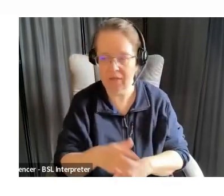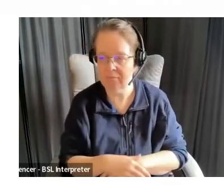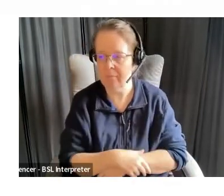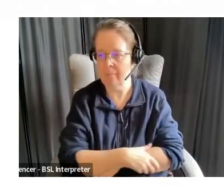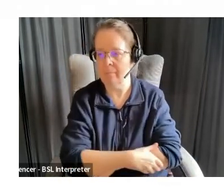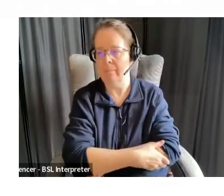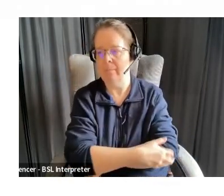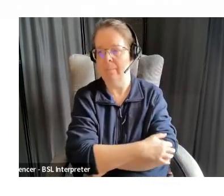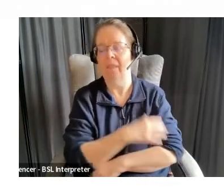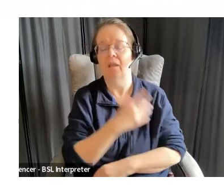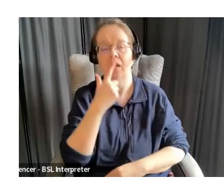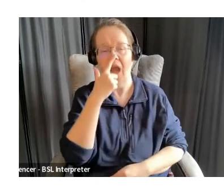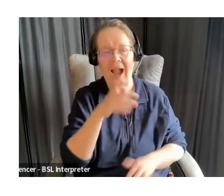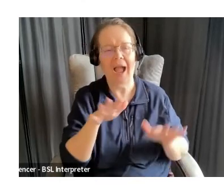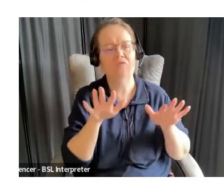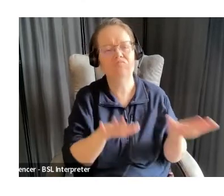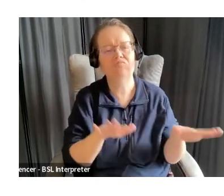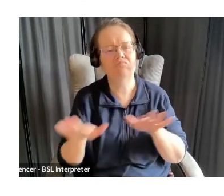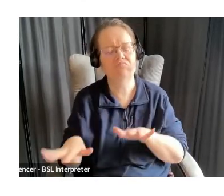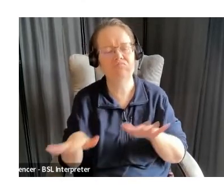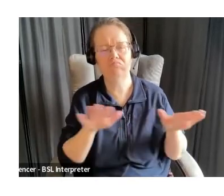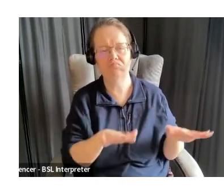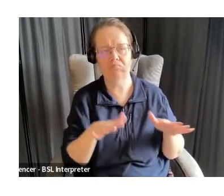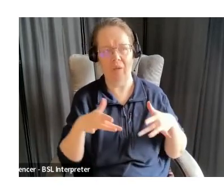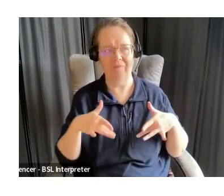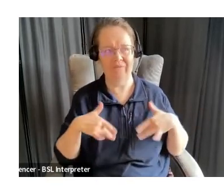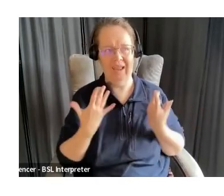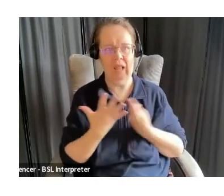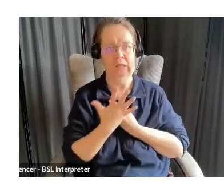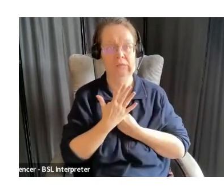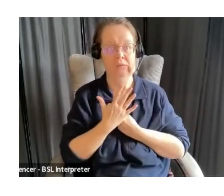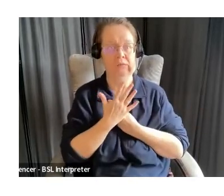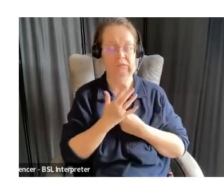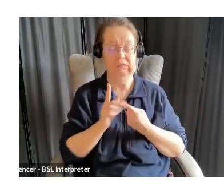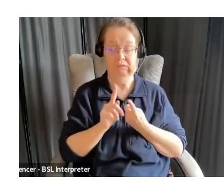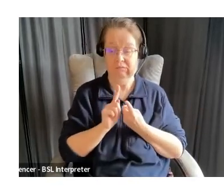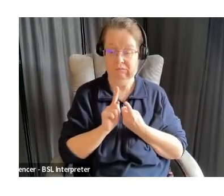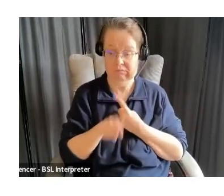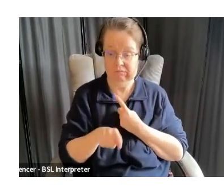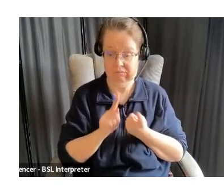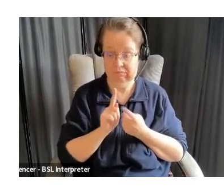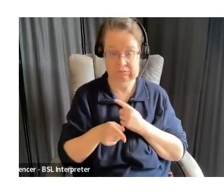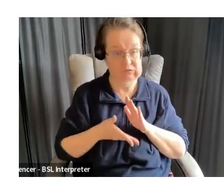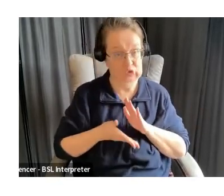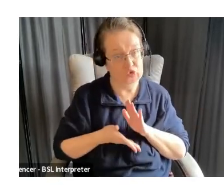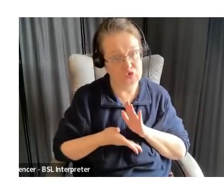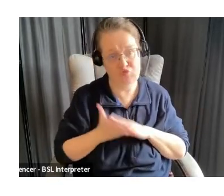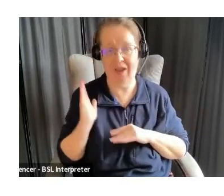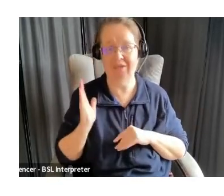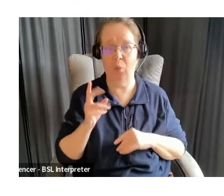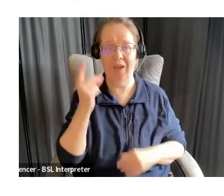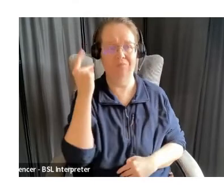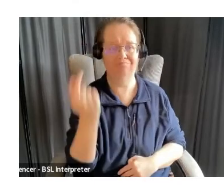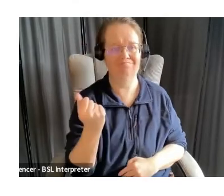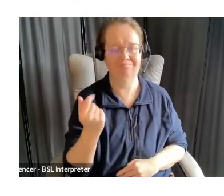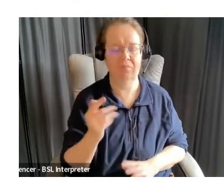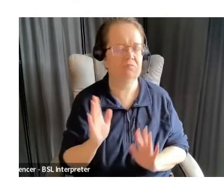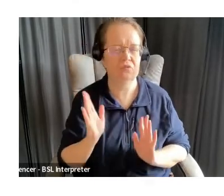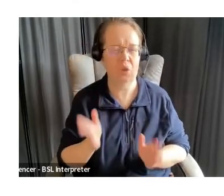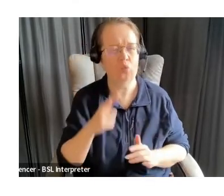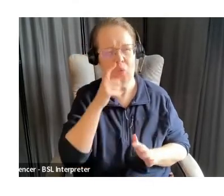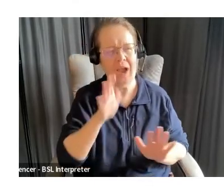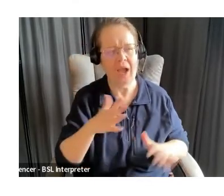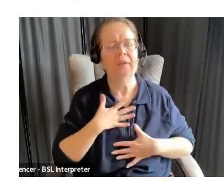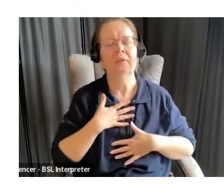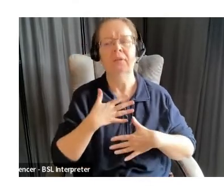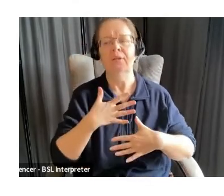you can take your time. You don't have to feel like you've got to answer the question instantly. So take a breath,